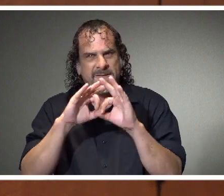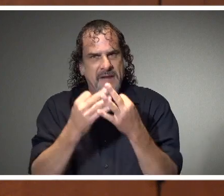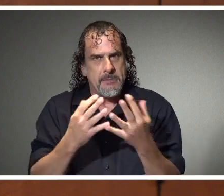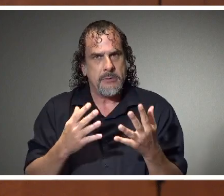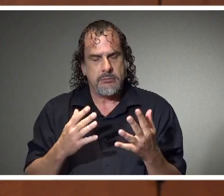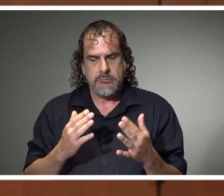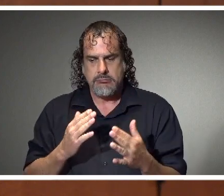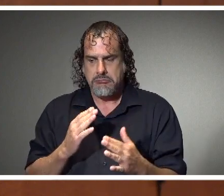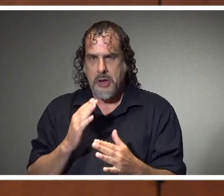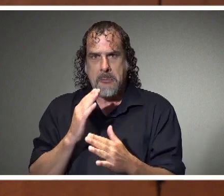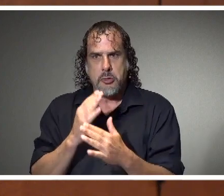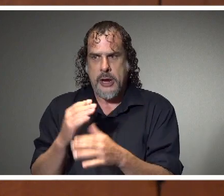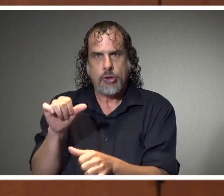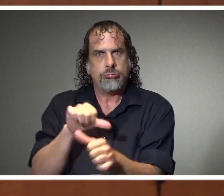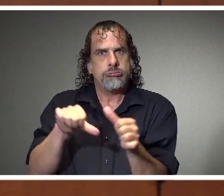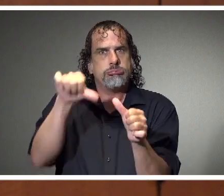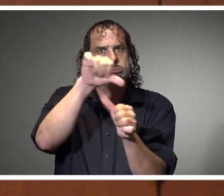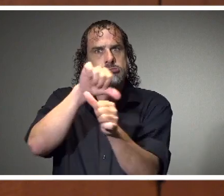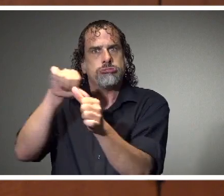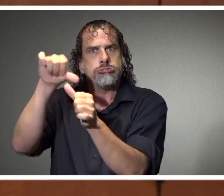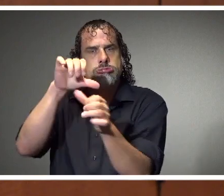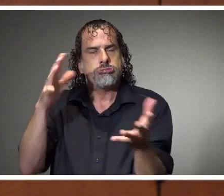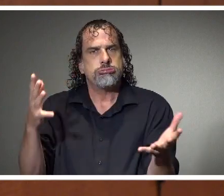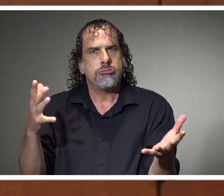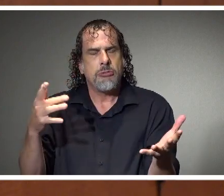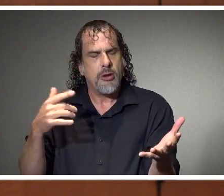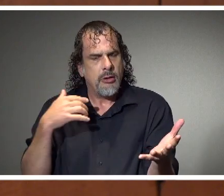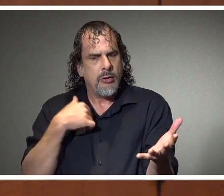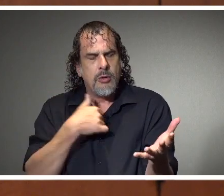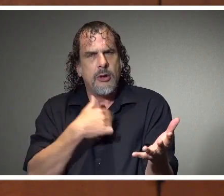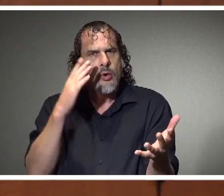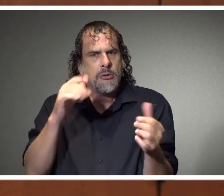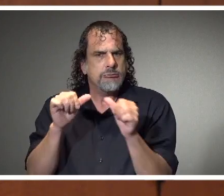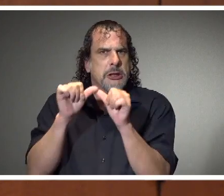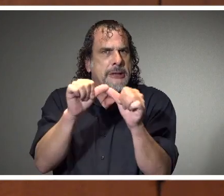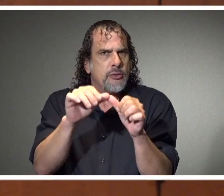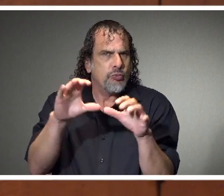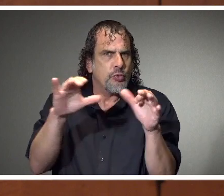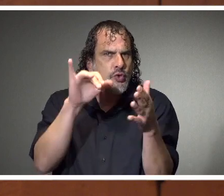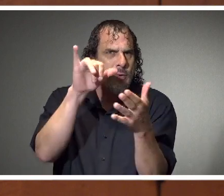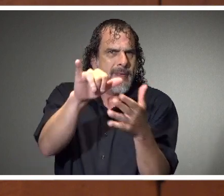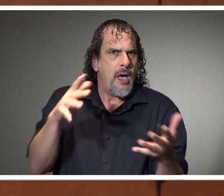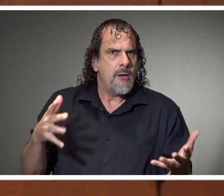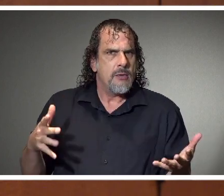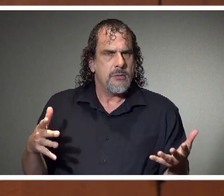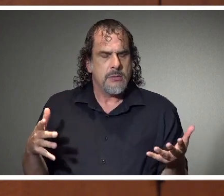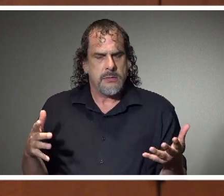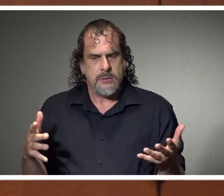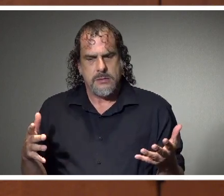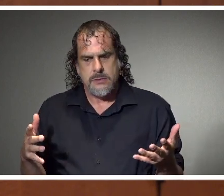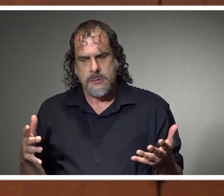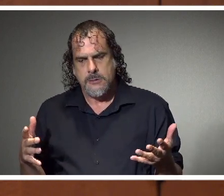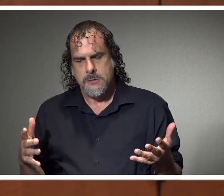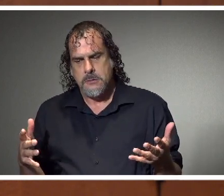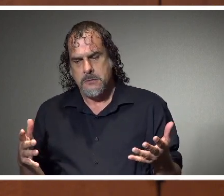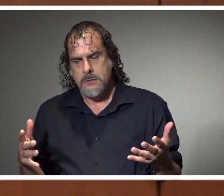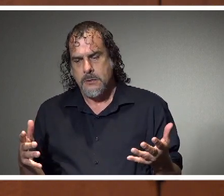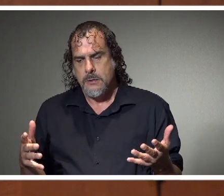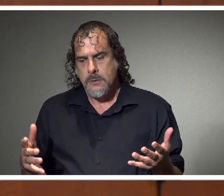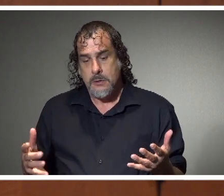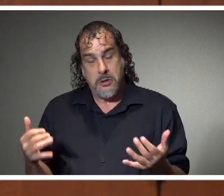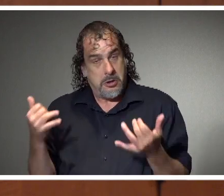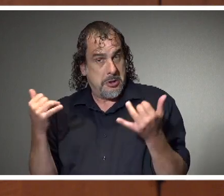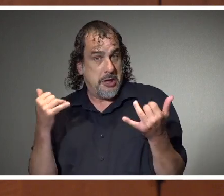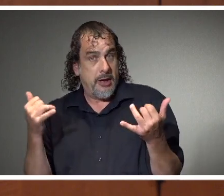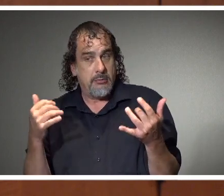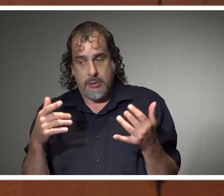and to protect each other. We are going to continue to do that. Now, obviously, we have to ensure that